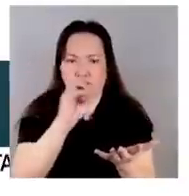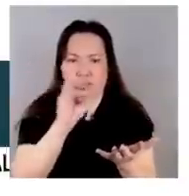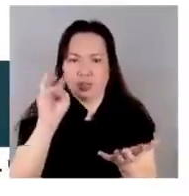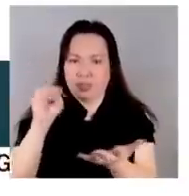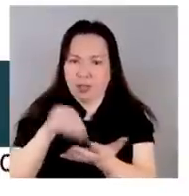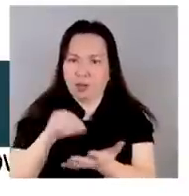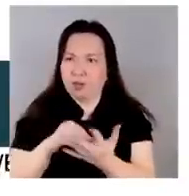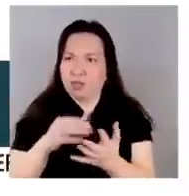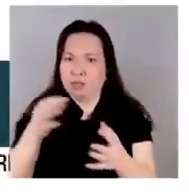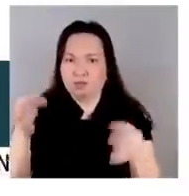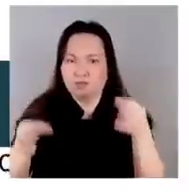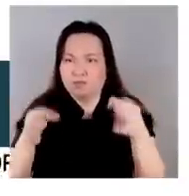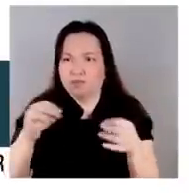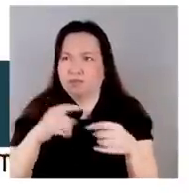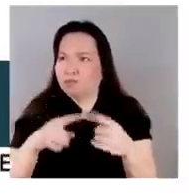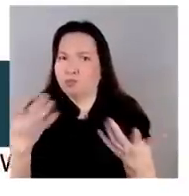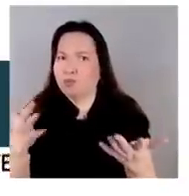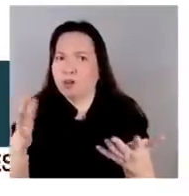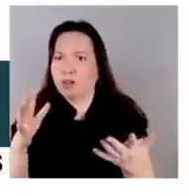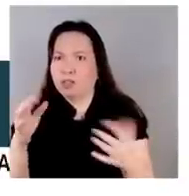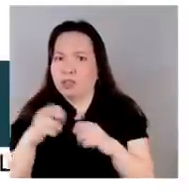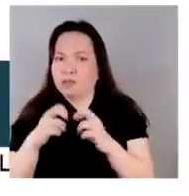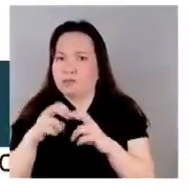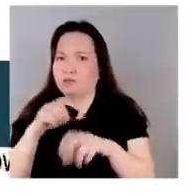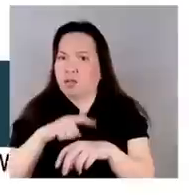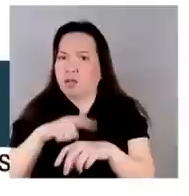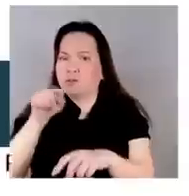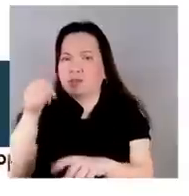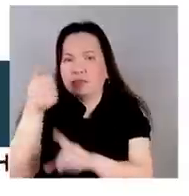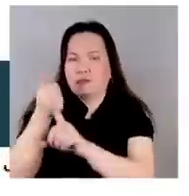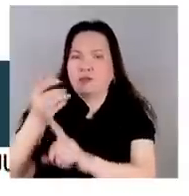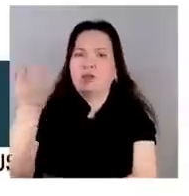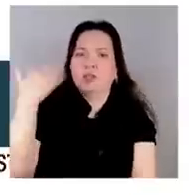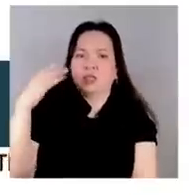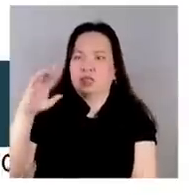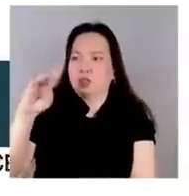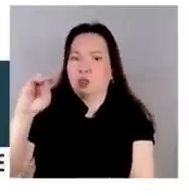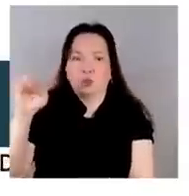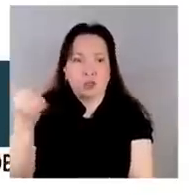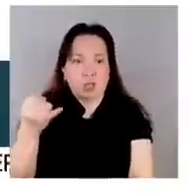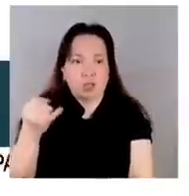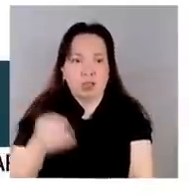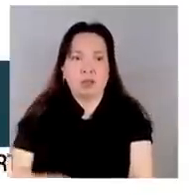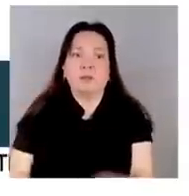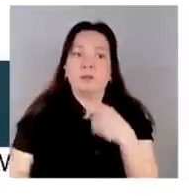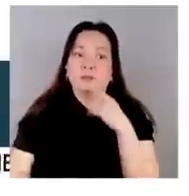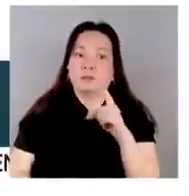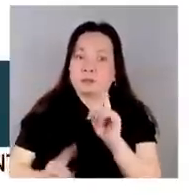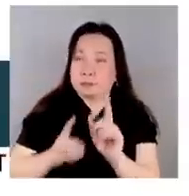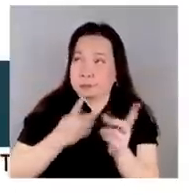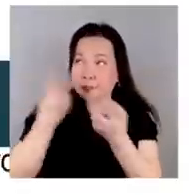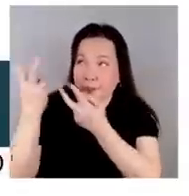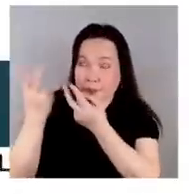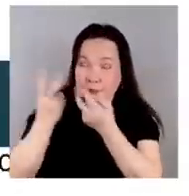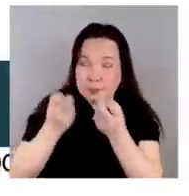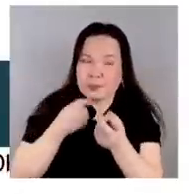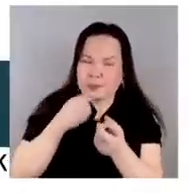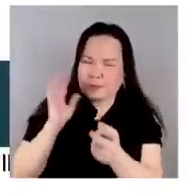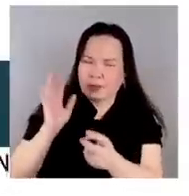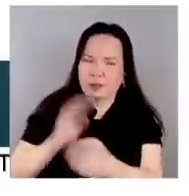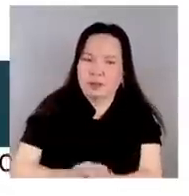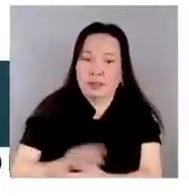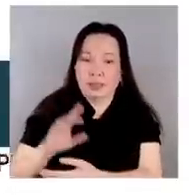Justice Department, even during his time as Justice Secretary? And this is what he said. To paraphrase him, he says